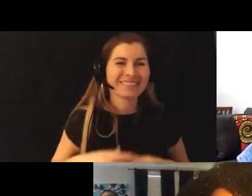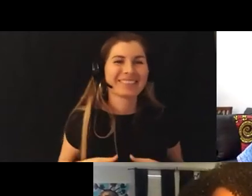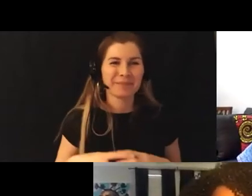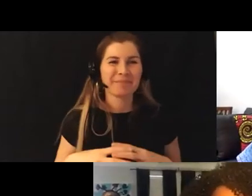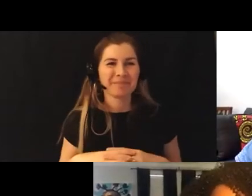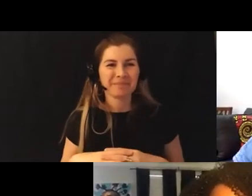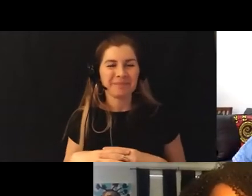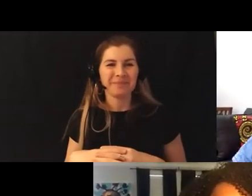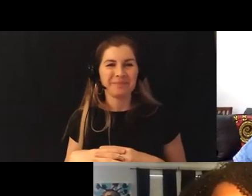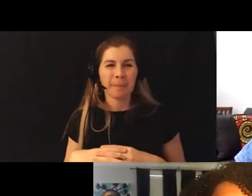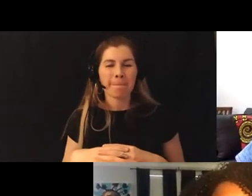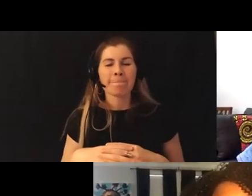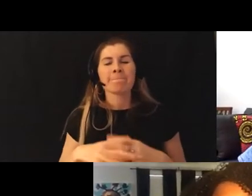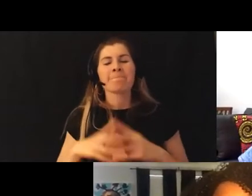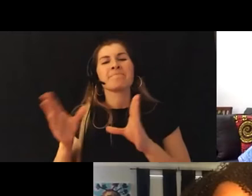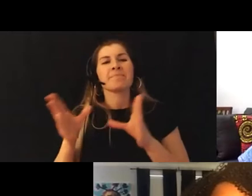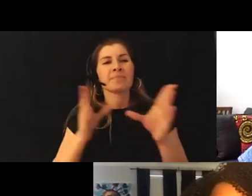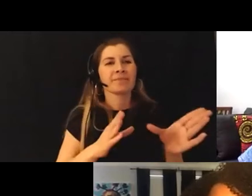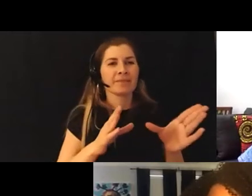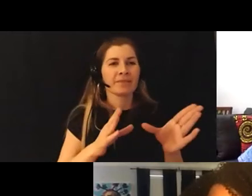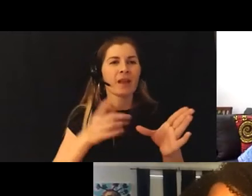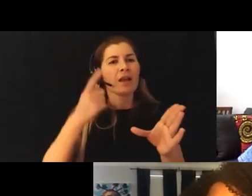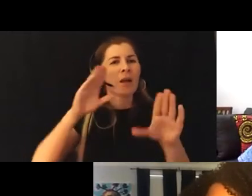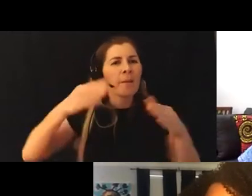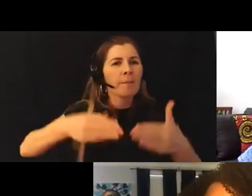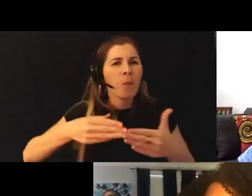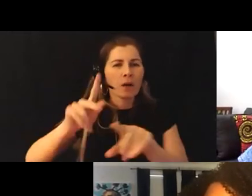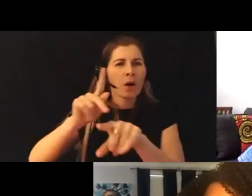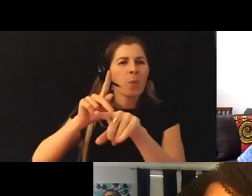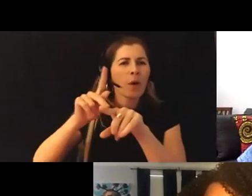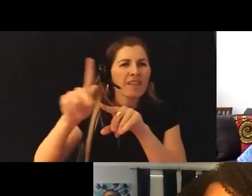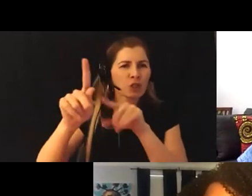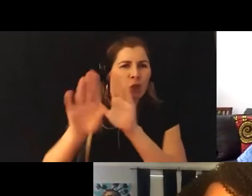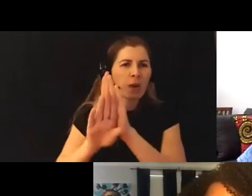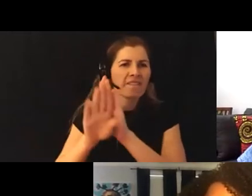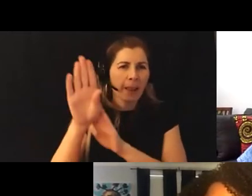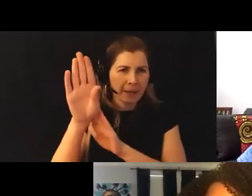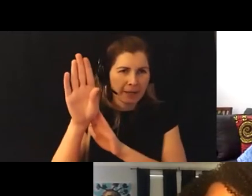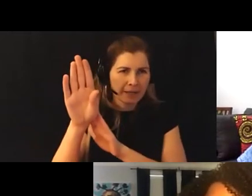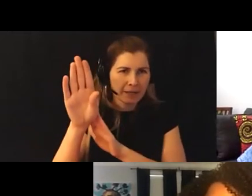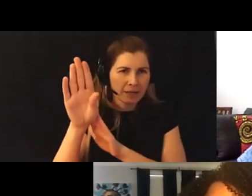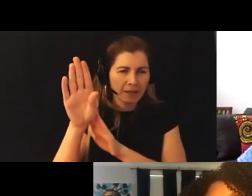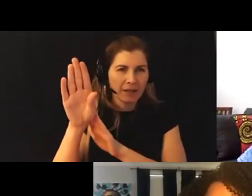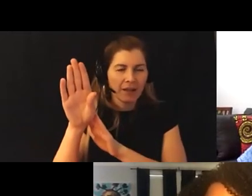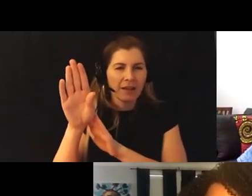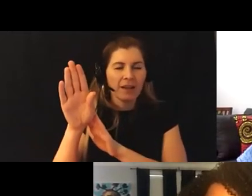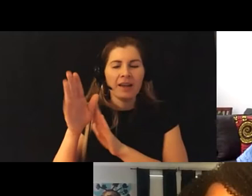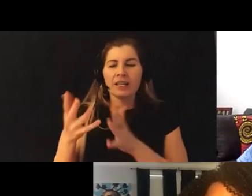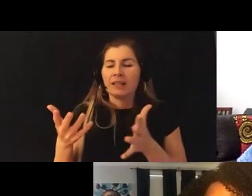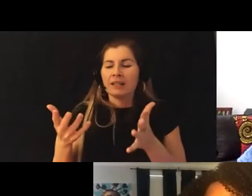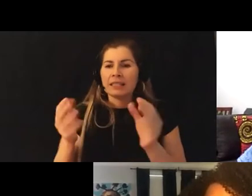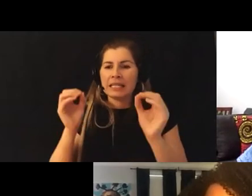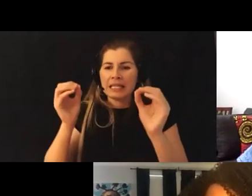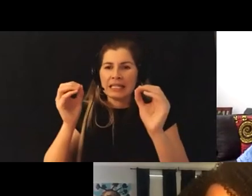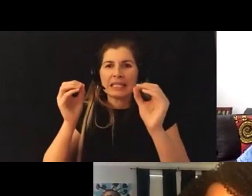And so jumping over to professional development, what are some productive ways that teaching artists